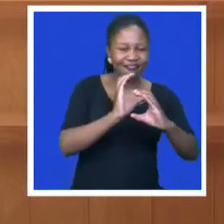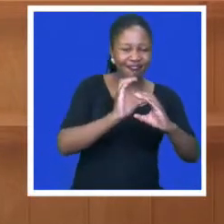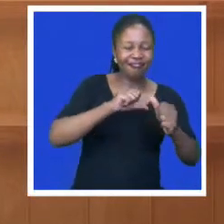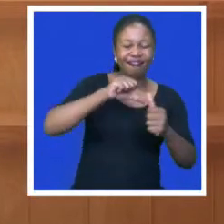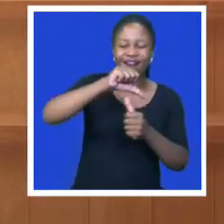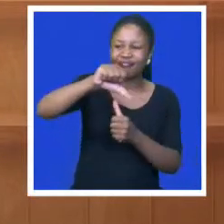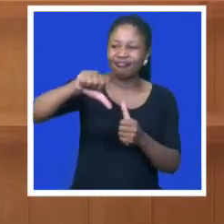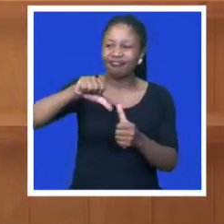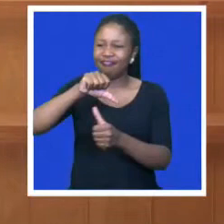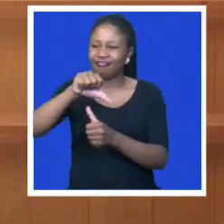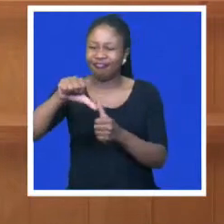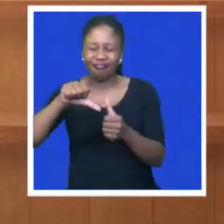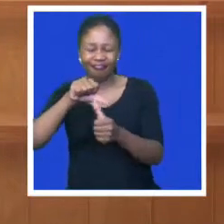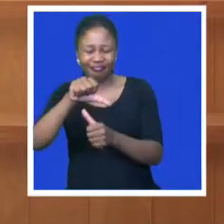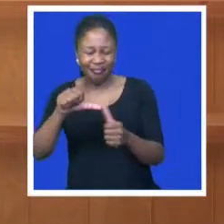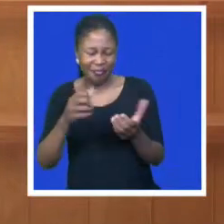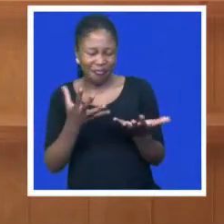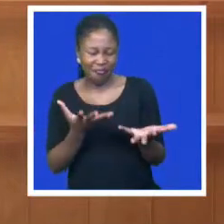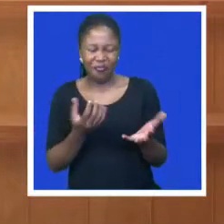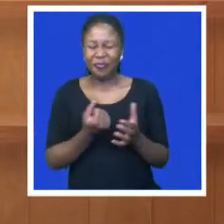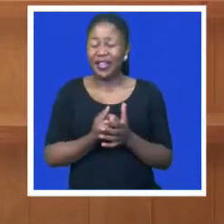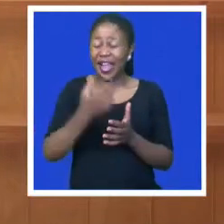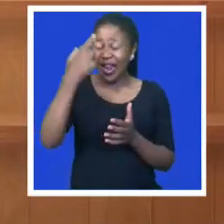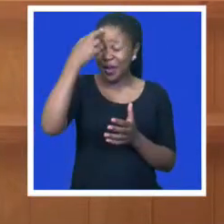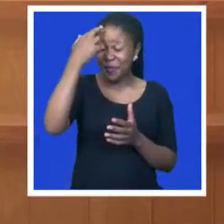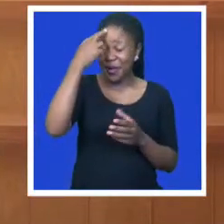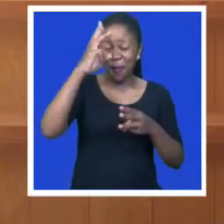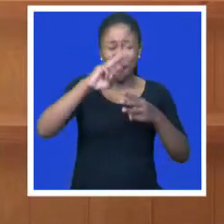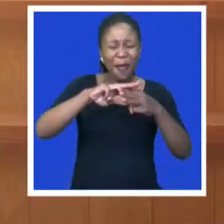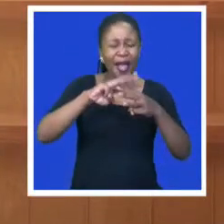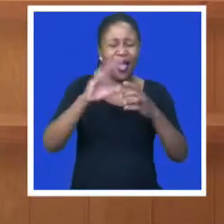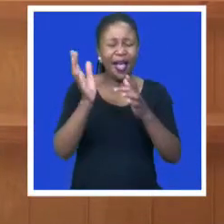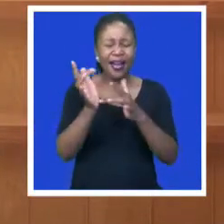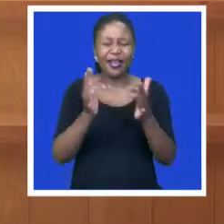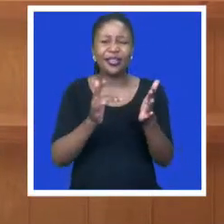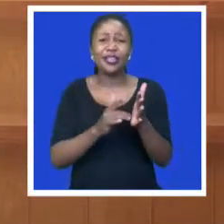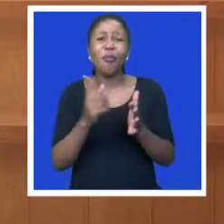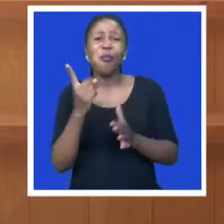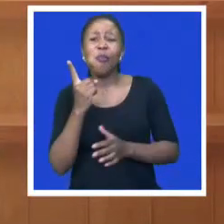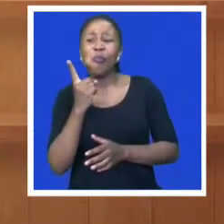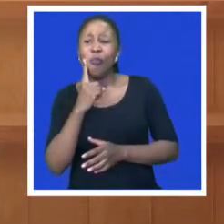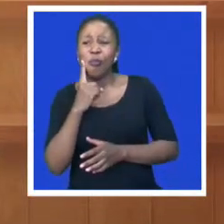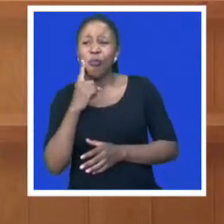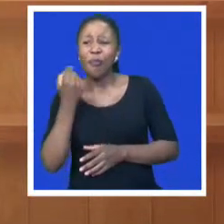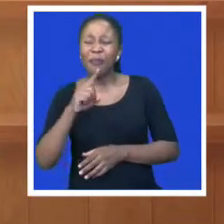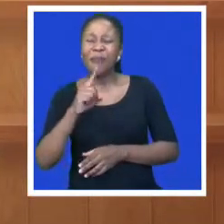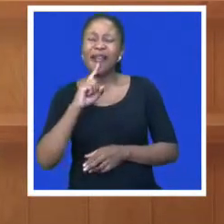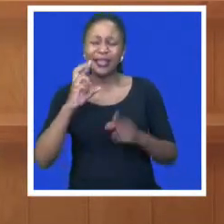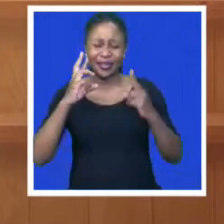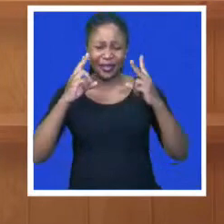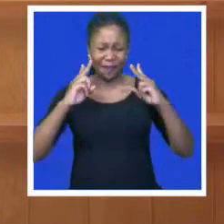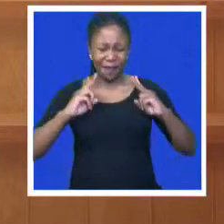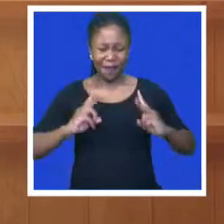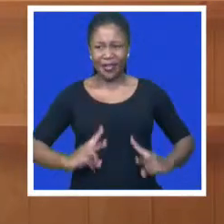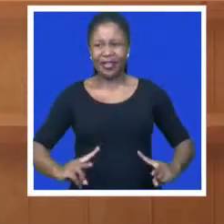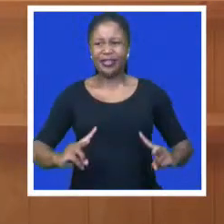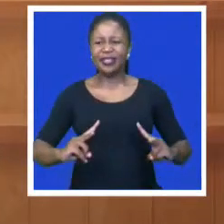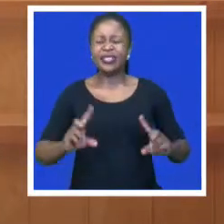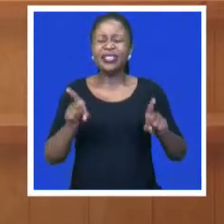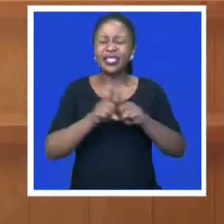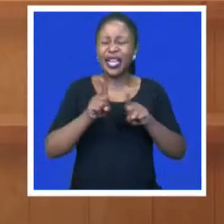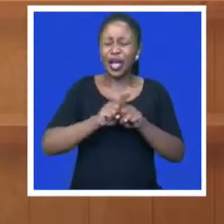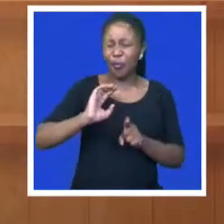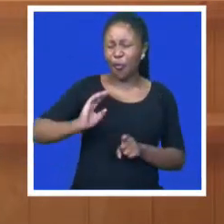a virgin, and Elizabeth was pregnant at an old age. It also